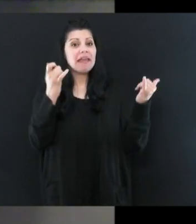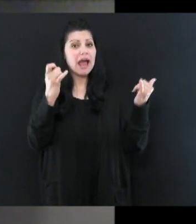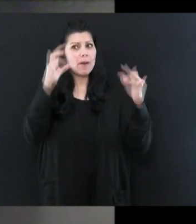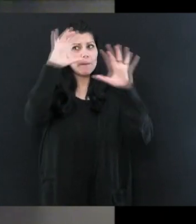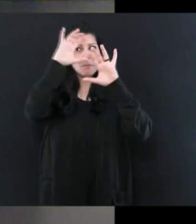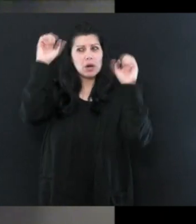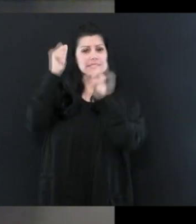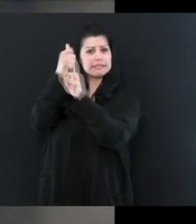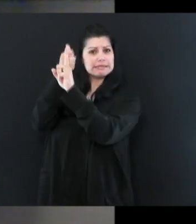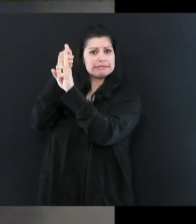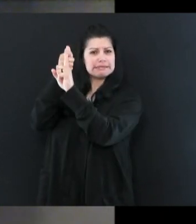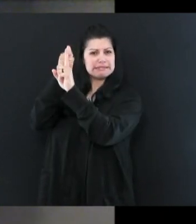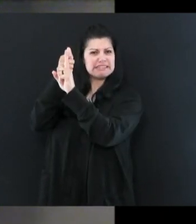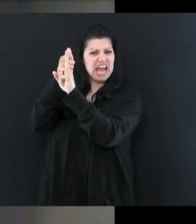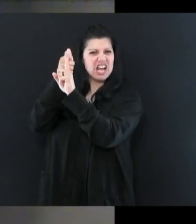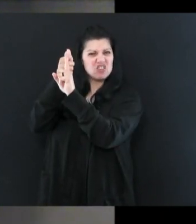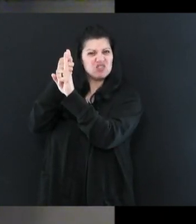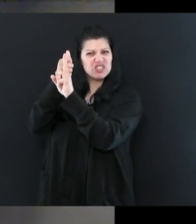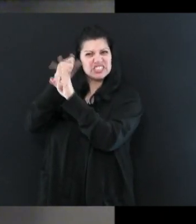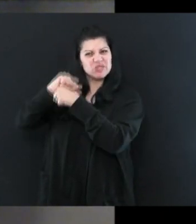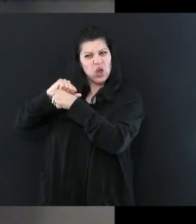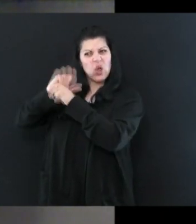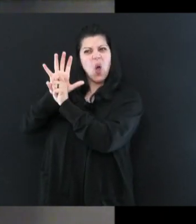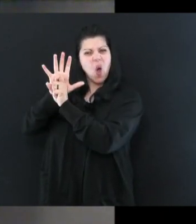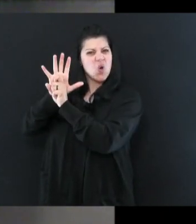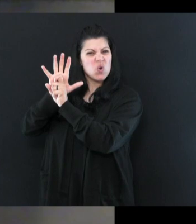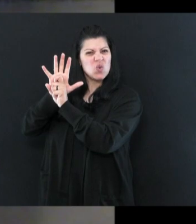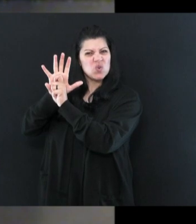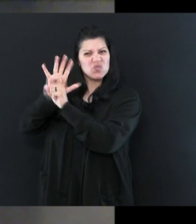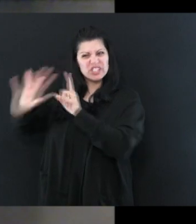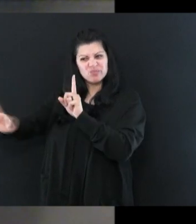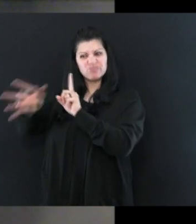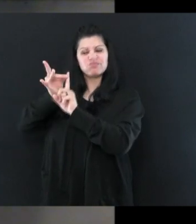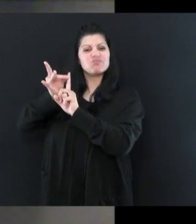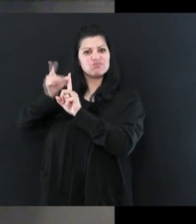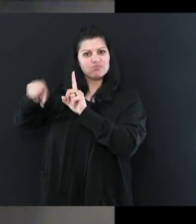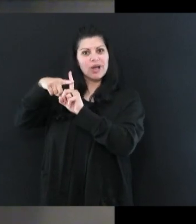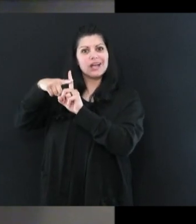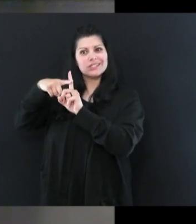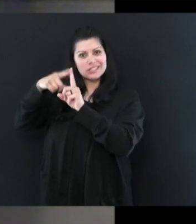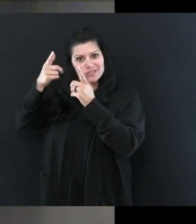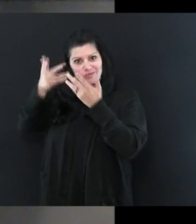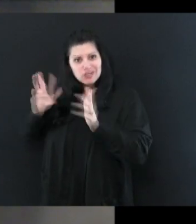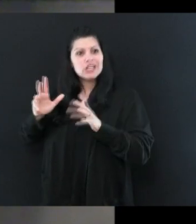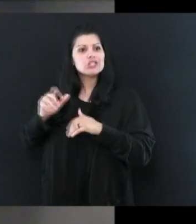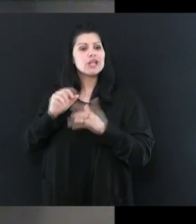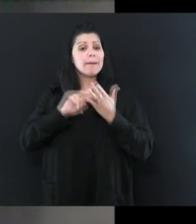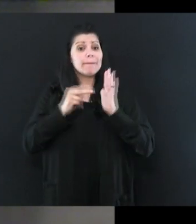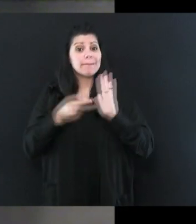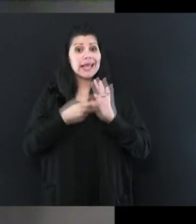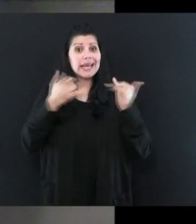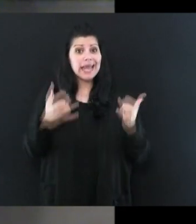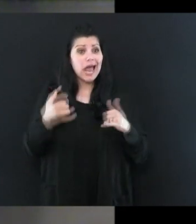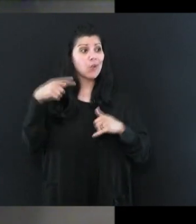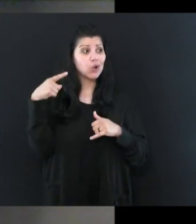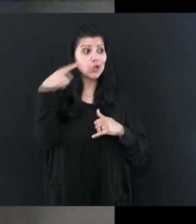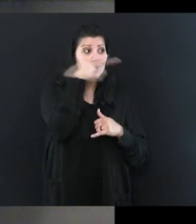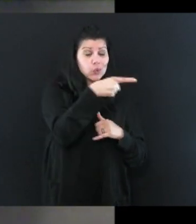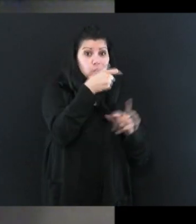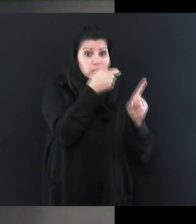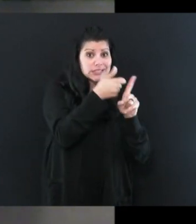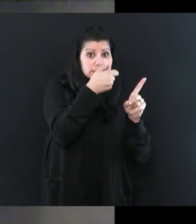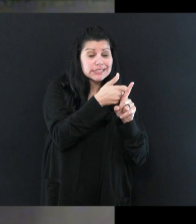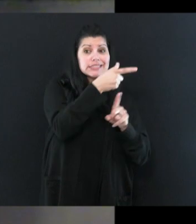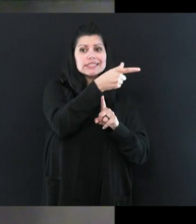testing positive and coming down with COVID-19, have you taken any additional steps to safeguard the staff there